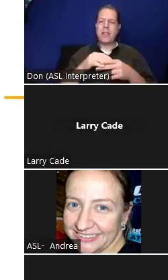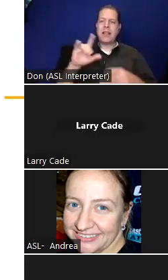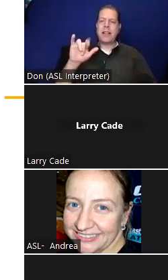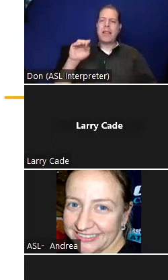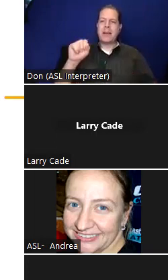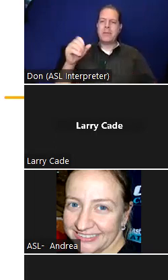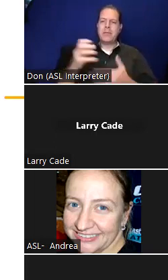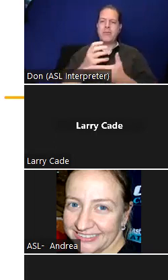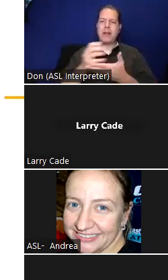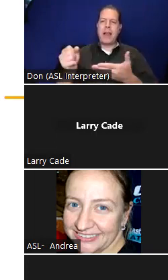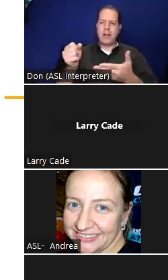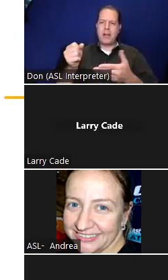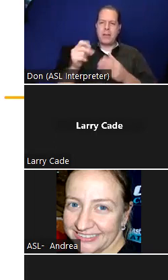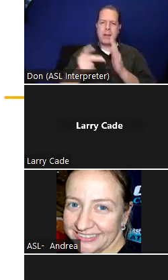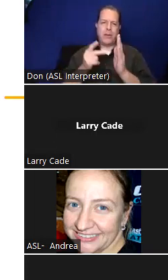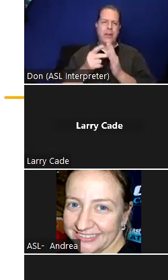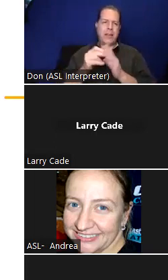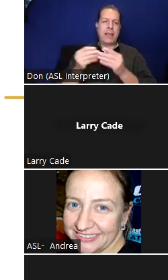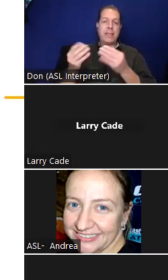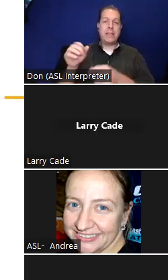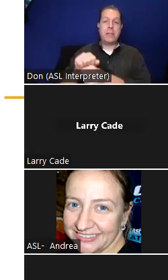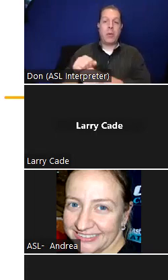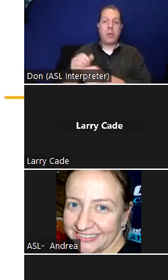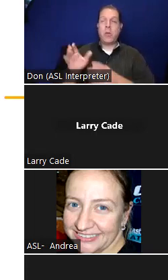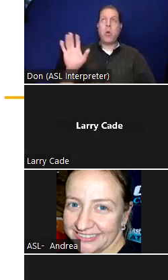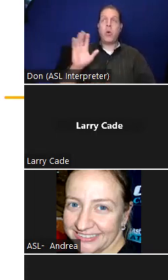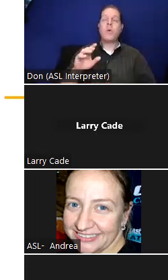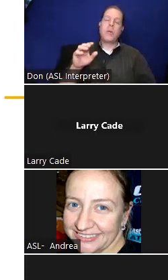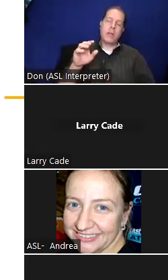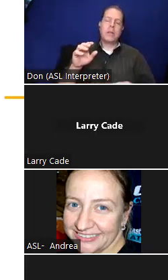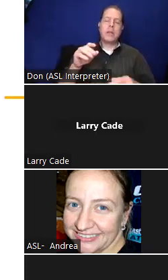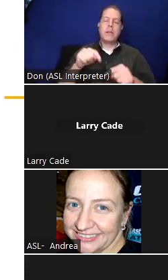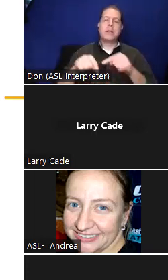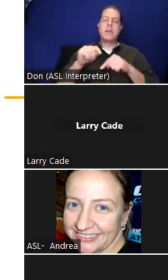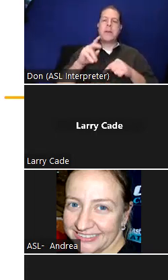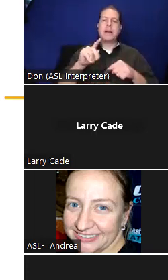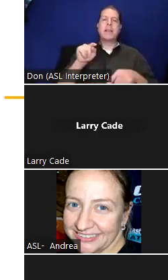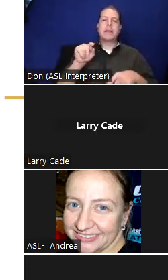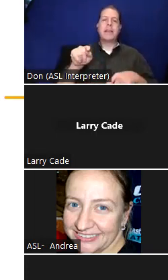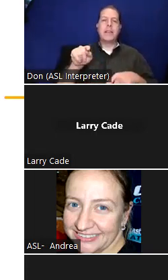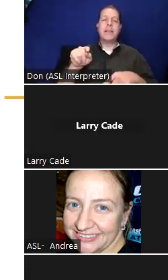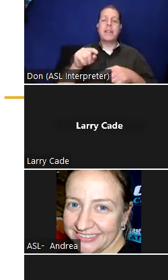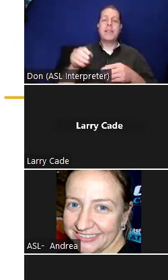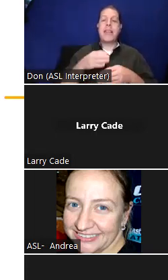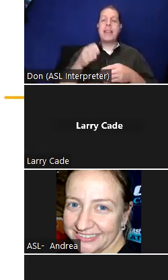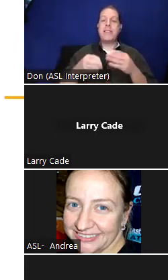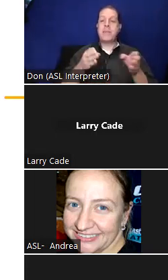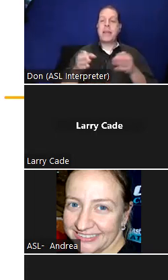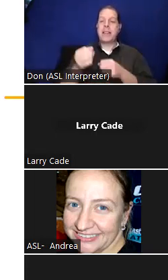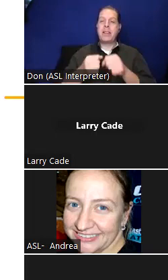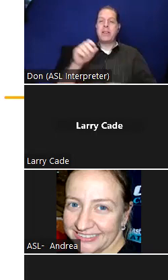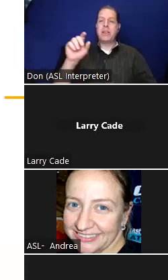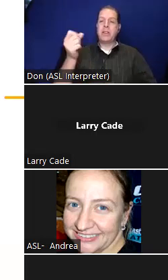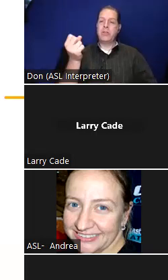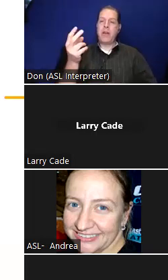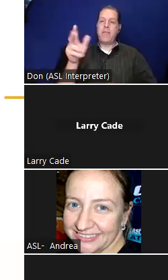run out period, which gives employees, or no, I'm sorry, let's go last day to incur. So the end of the plan year,